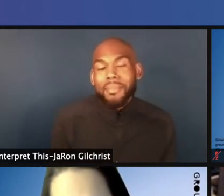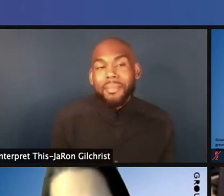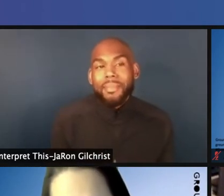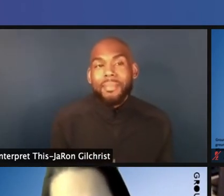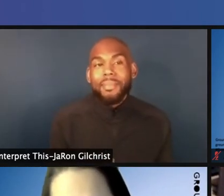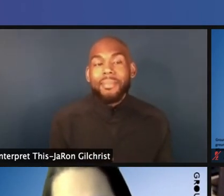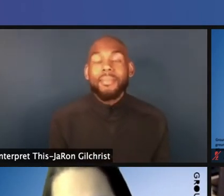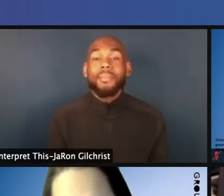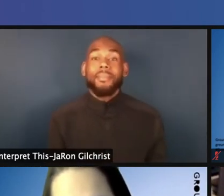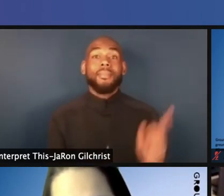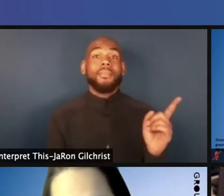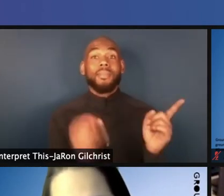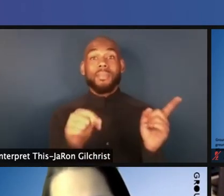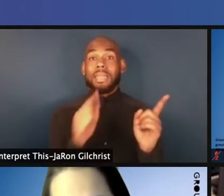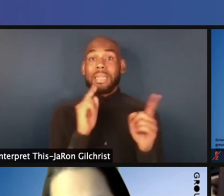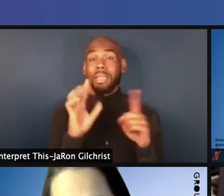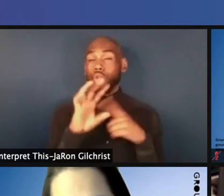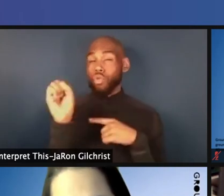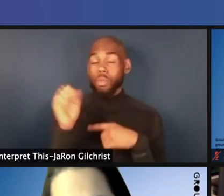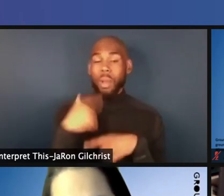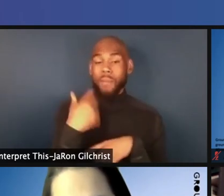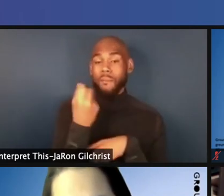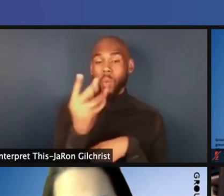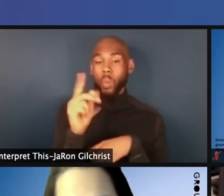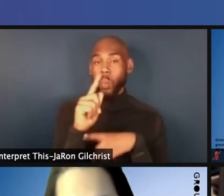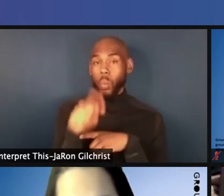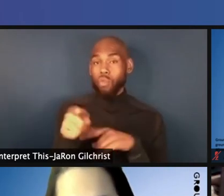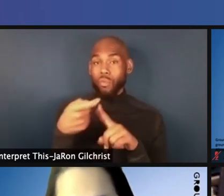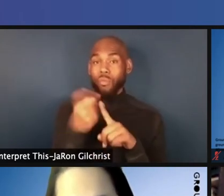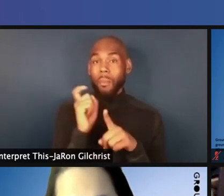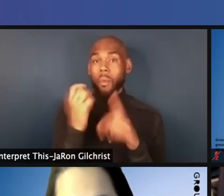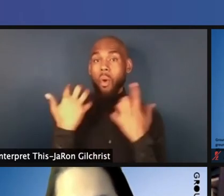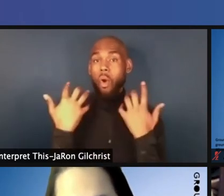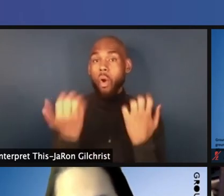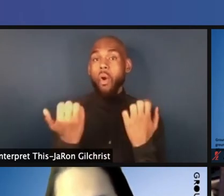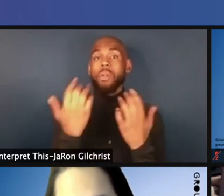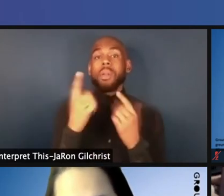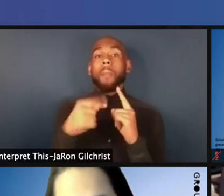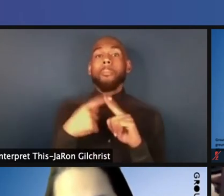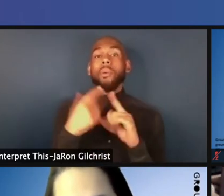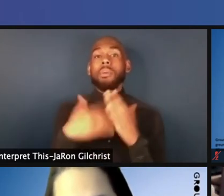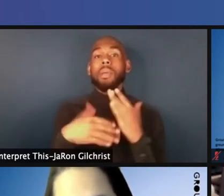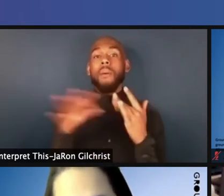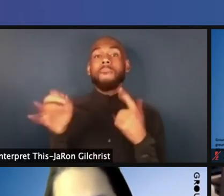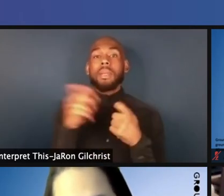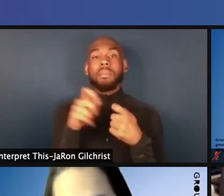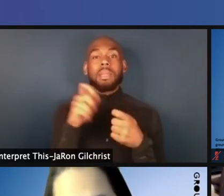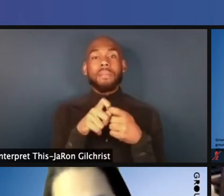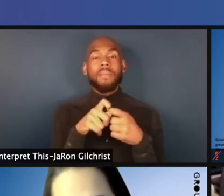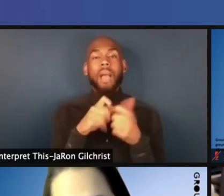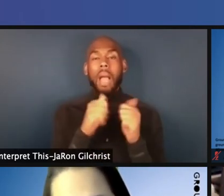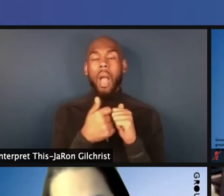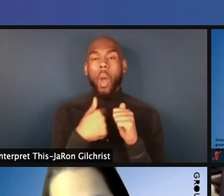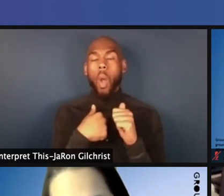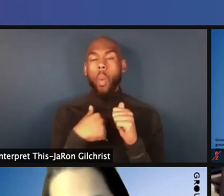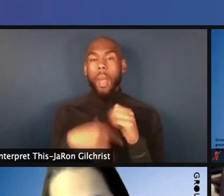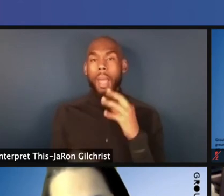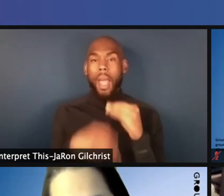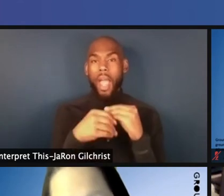This is incredible. And actually we have a couple of questions from our audience about some of the specifics about how we sort of put our values